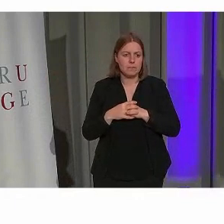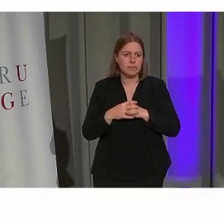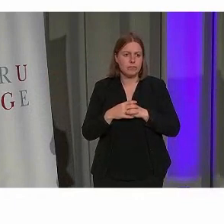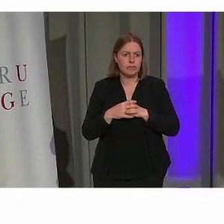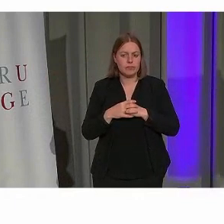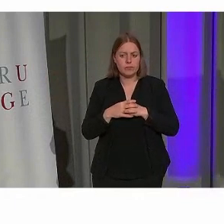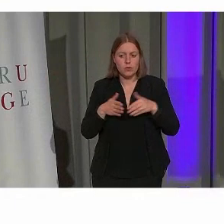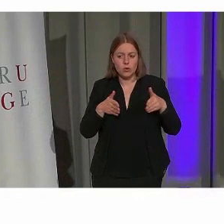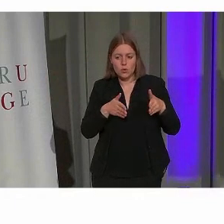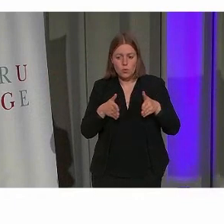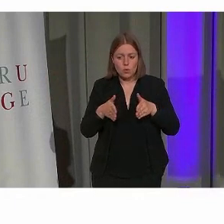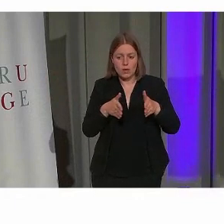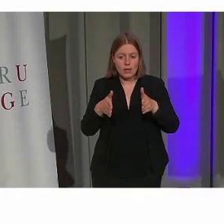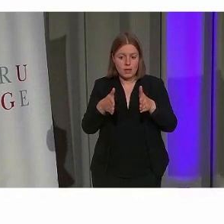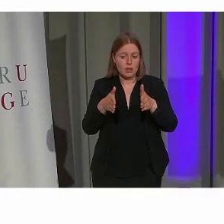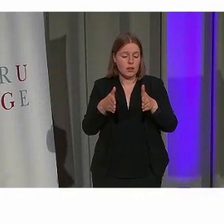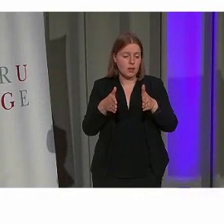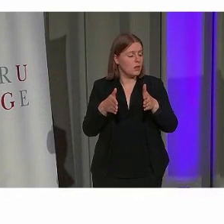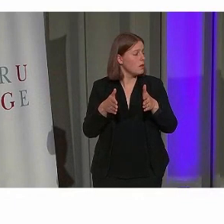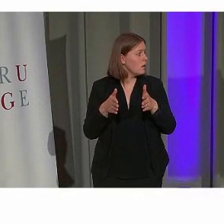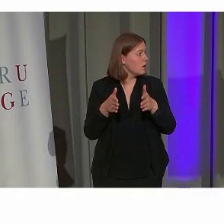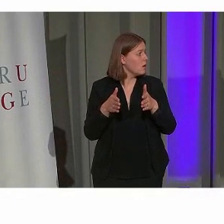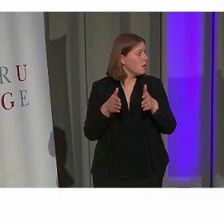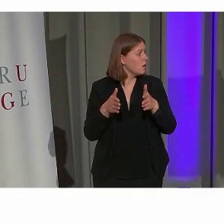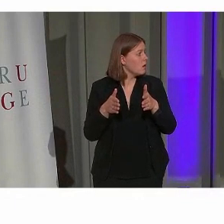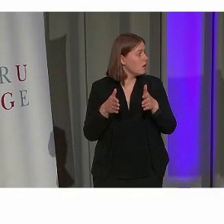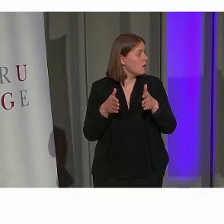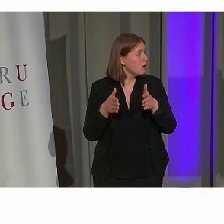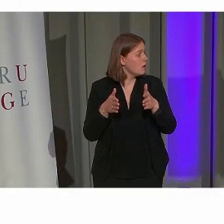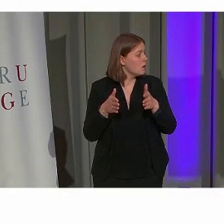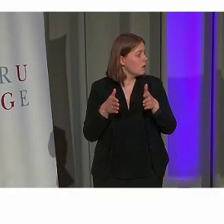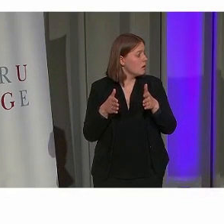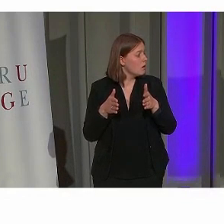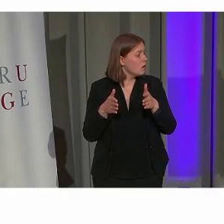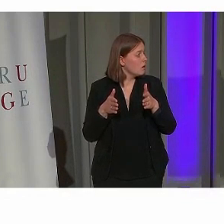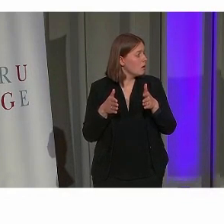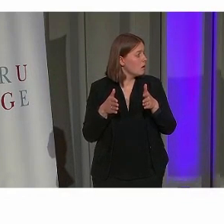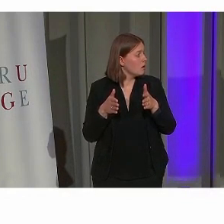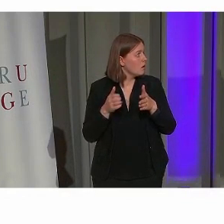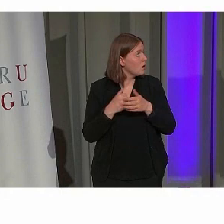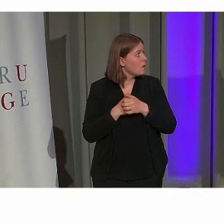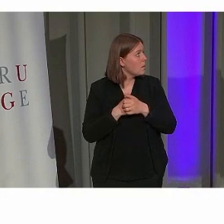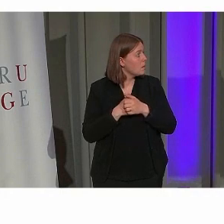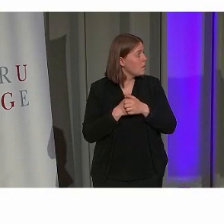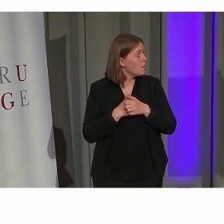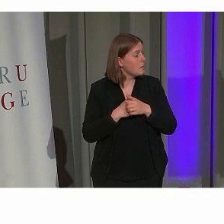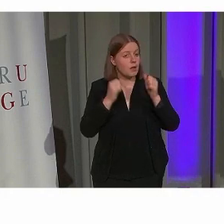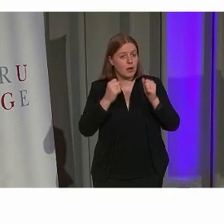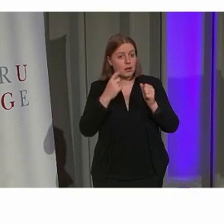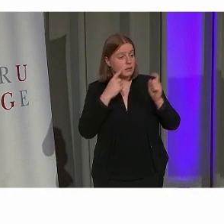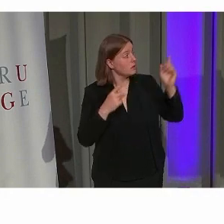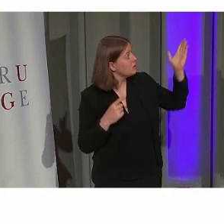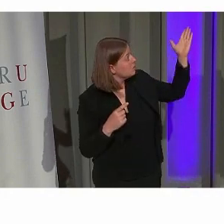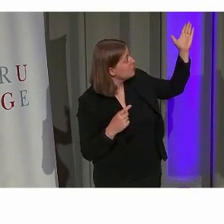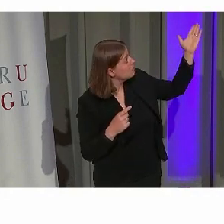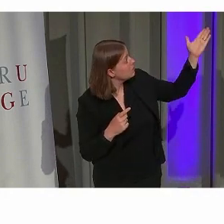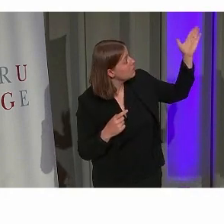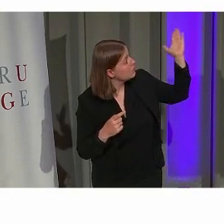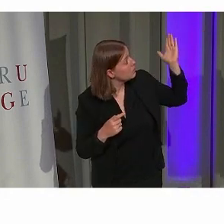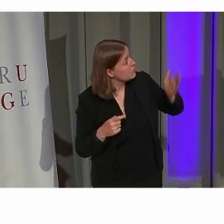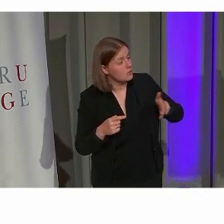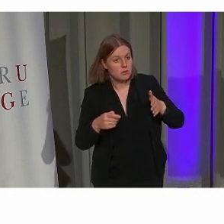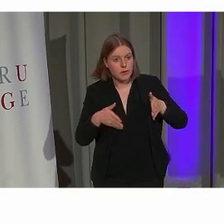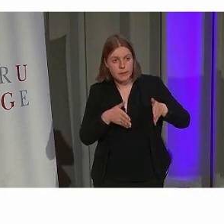The paths, because I'm sure you see that the paths and the pavements is the